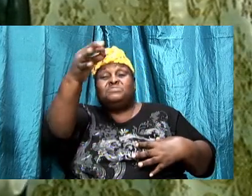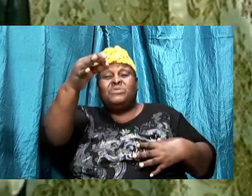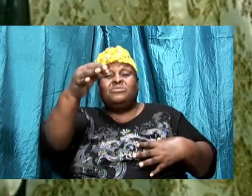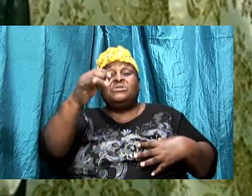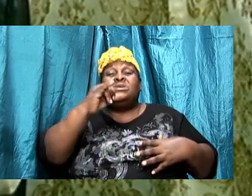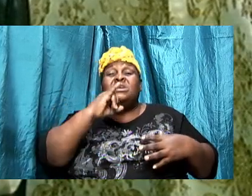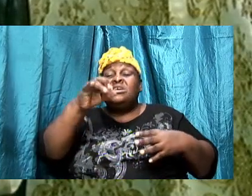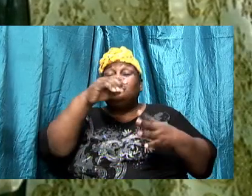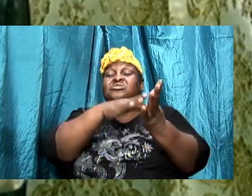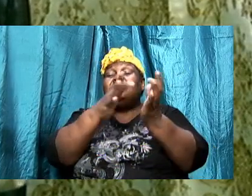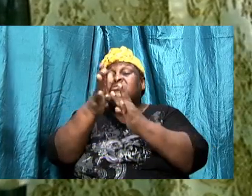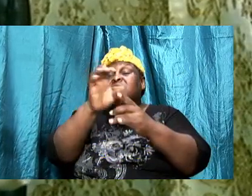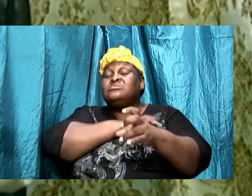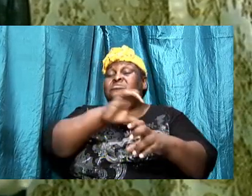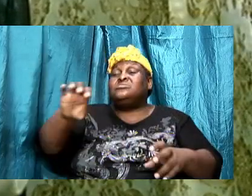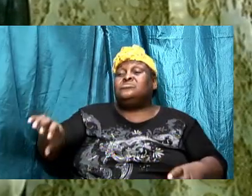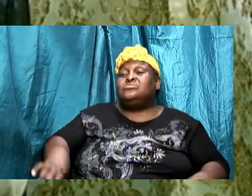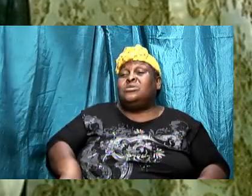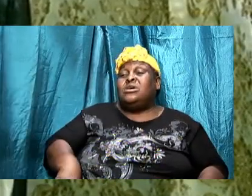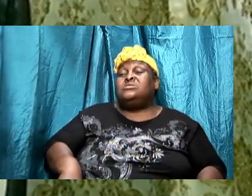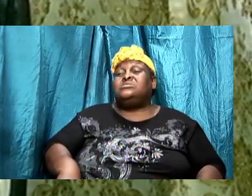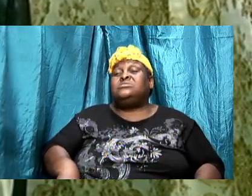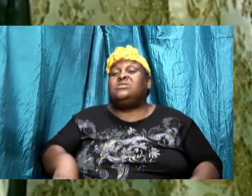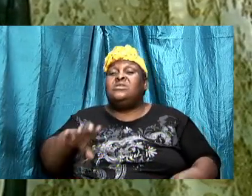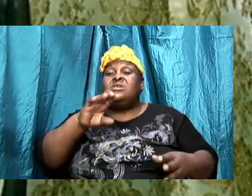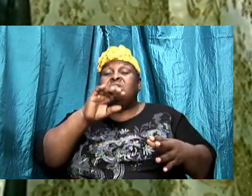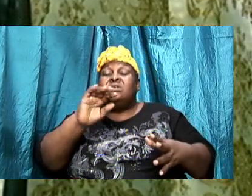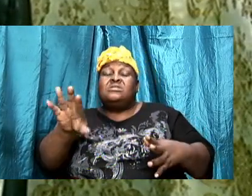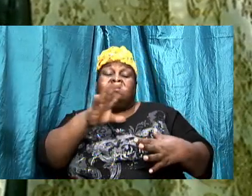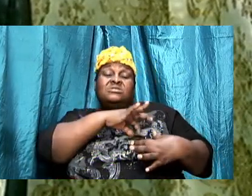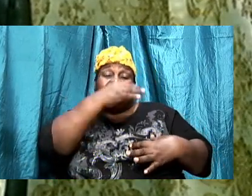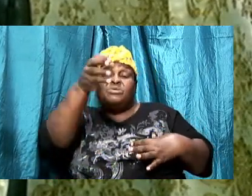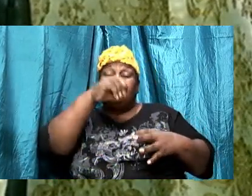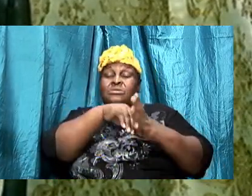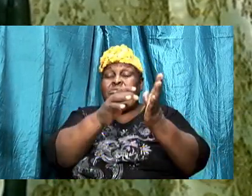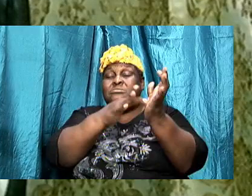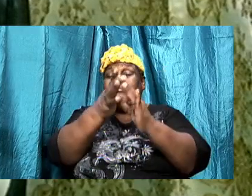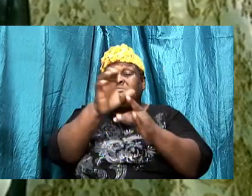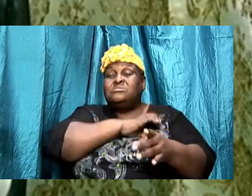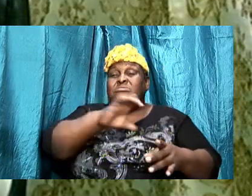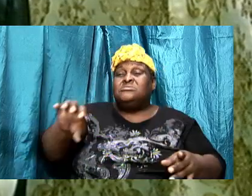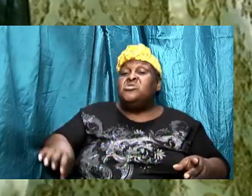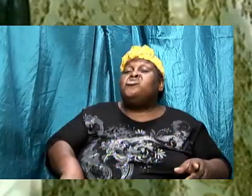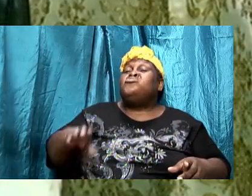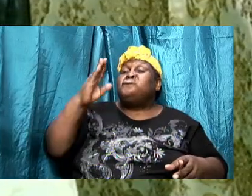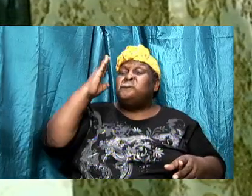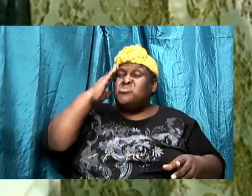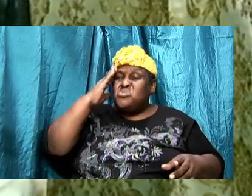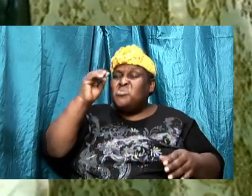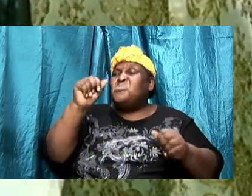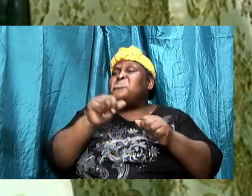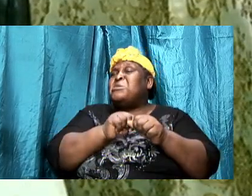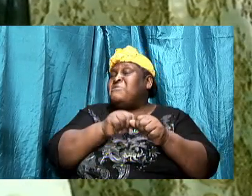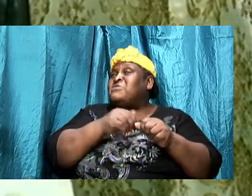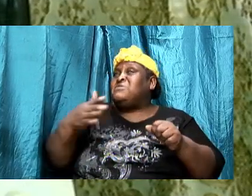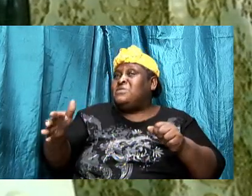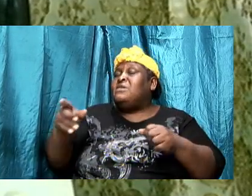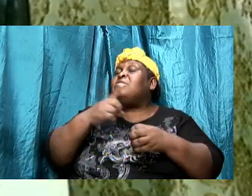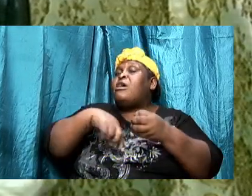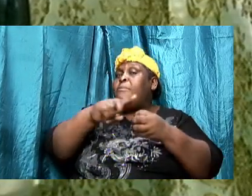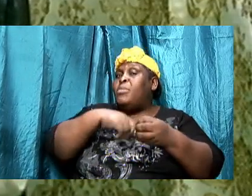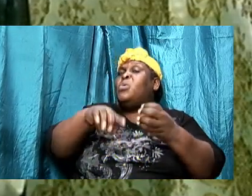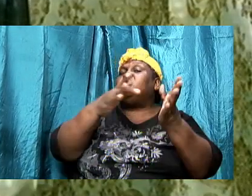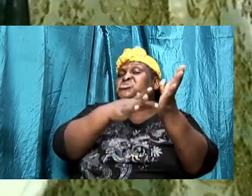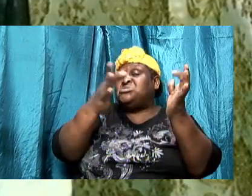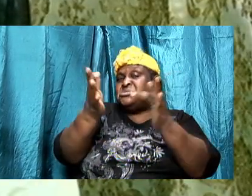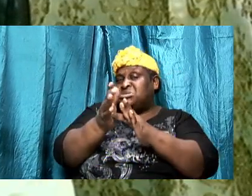in Jesus Christ. And the spirit that is in Jesus Christ knows everything about Christ. It